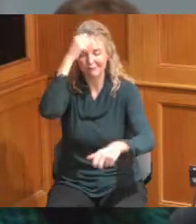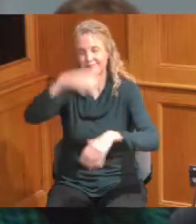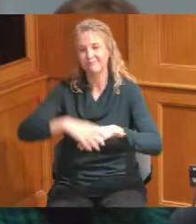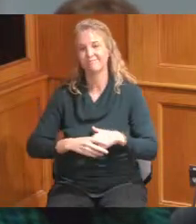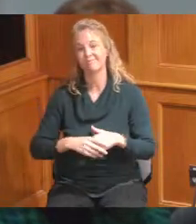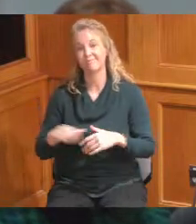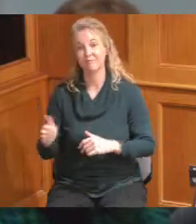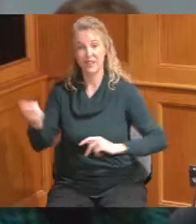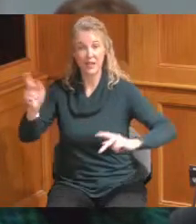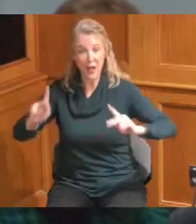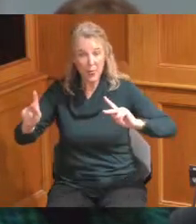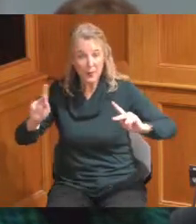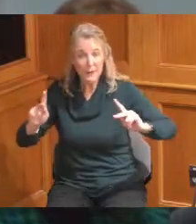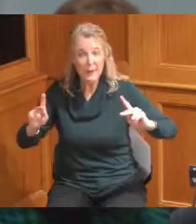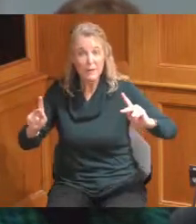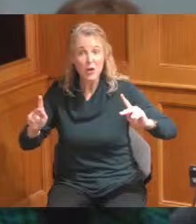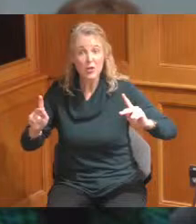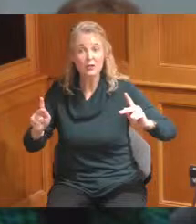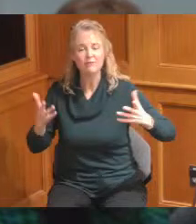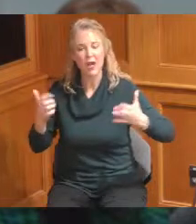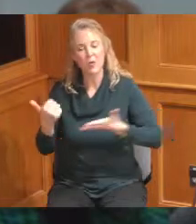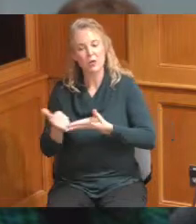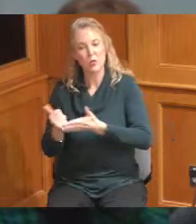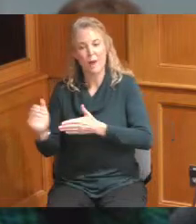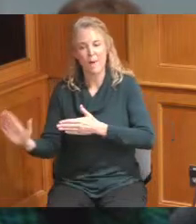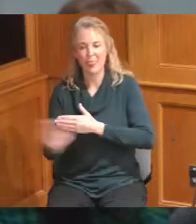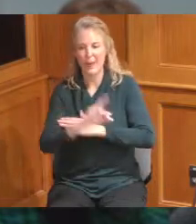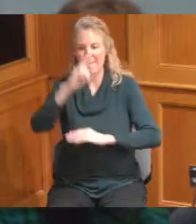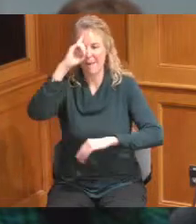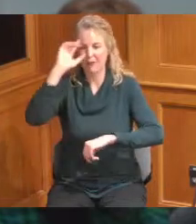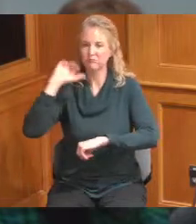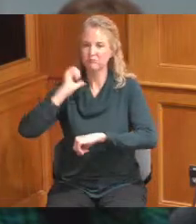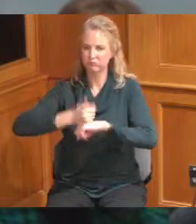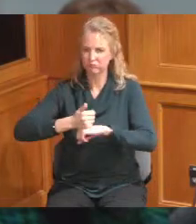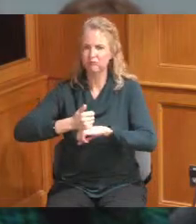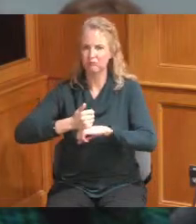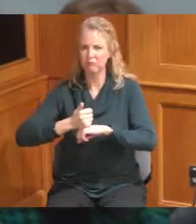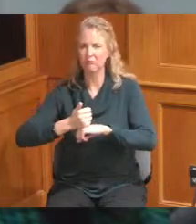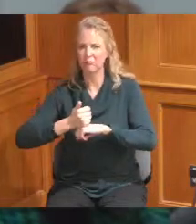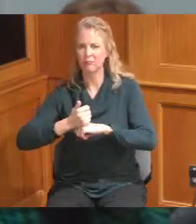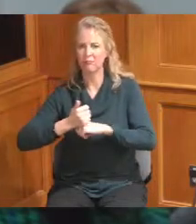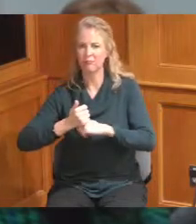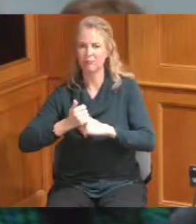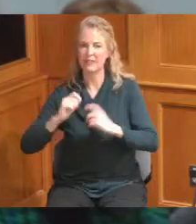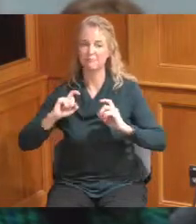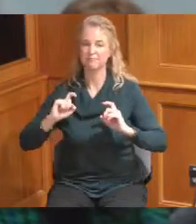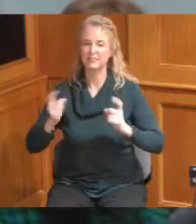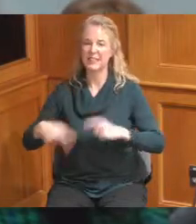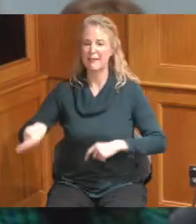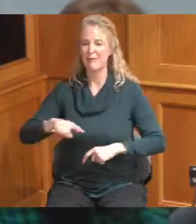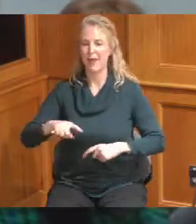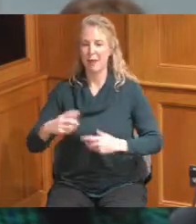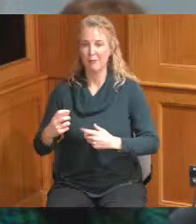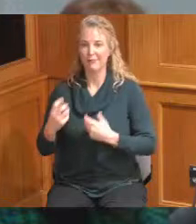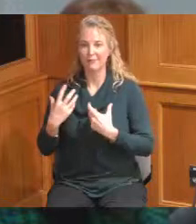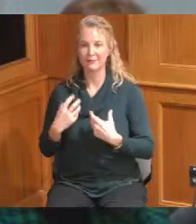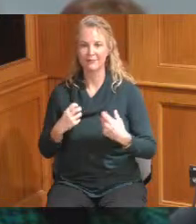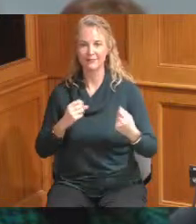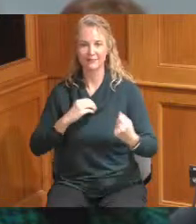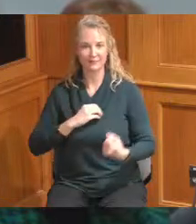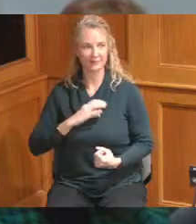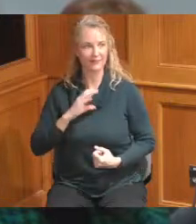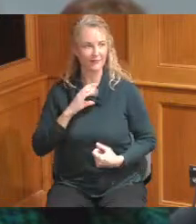giving others the mindset and the audacity to know that you can